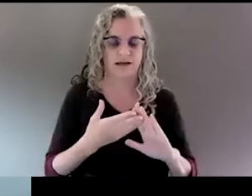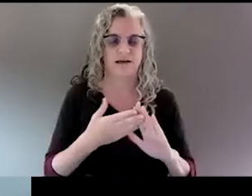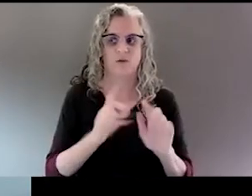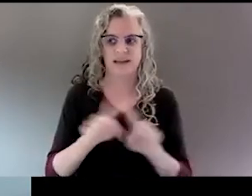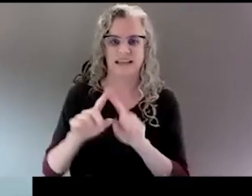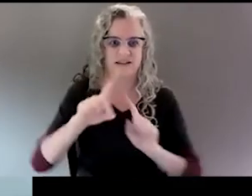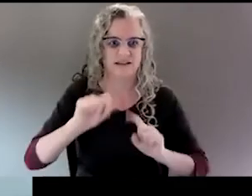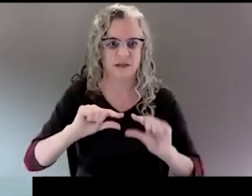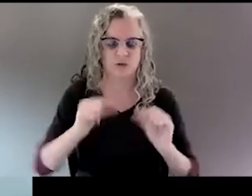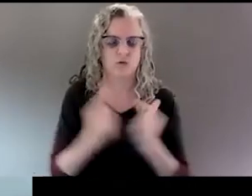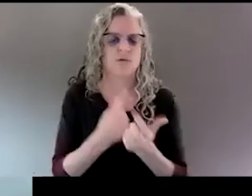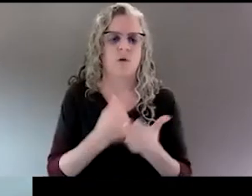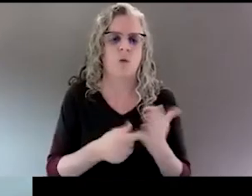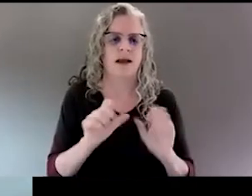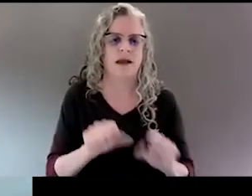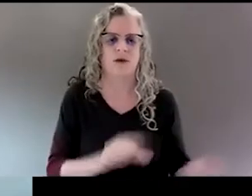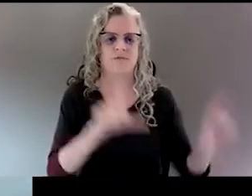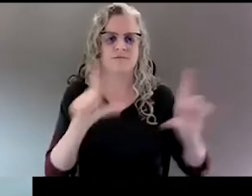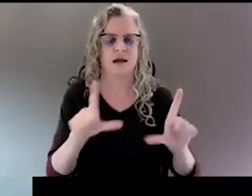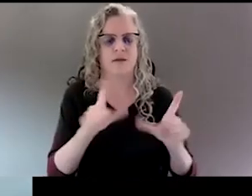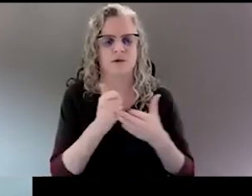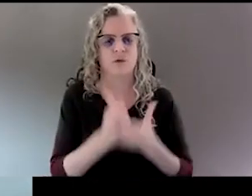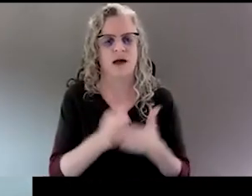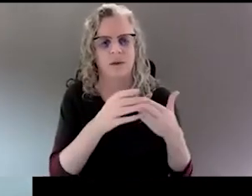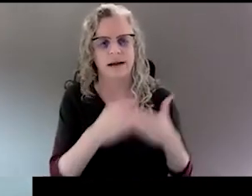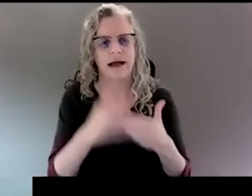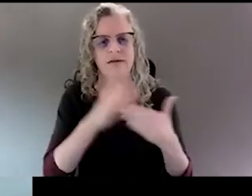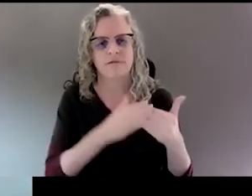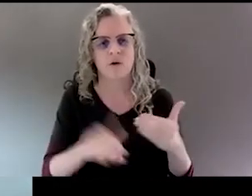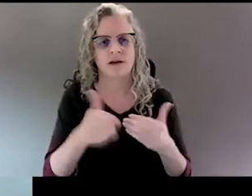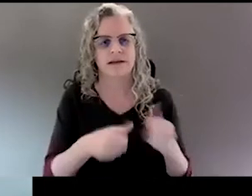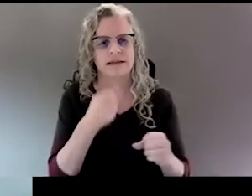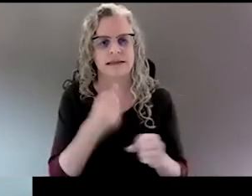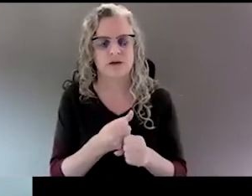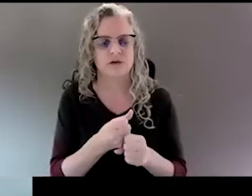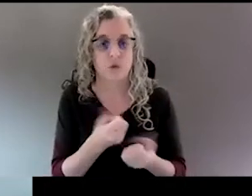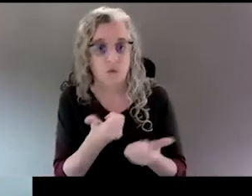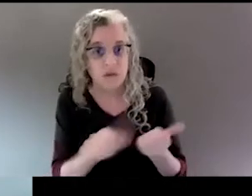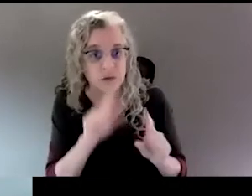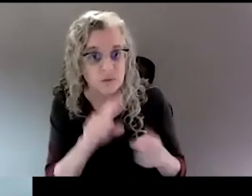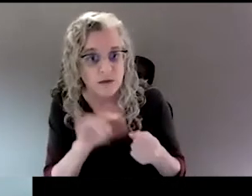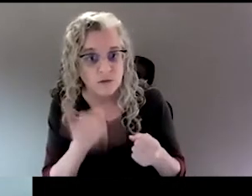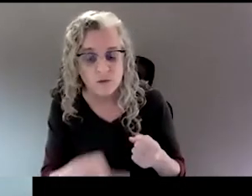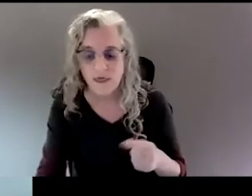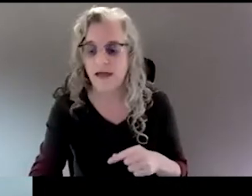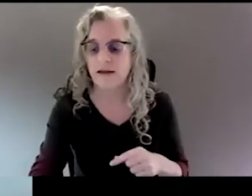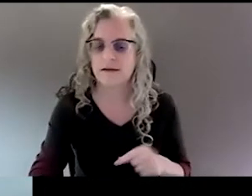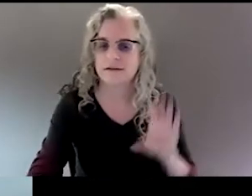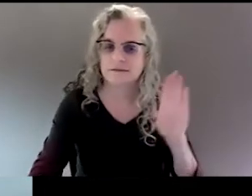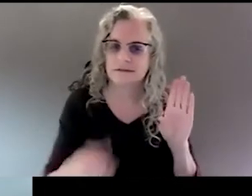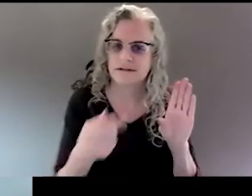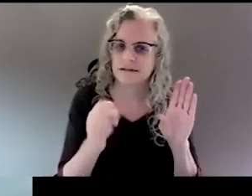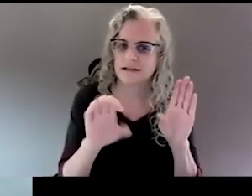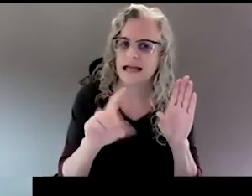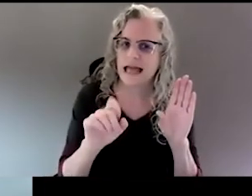next 10 years. Does anyone want to respond to that? Can I add something to that conversation? Sure. You know, I